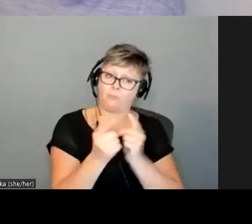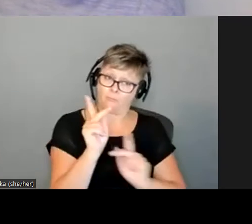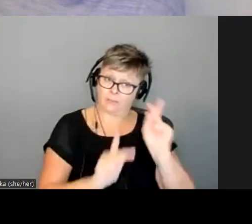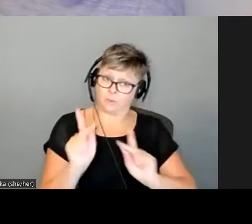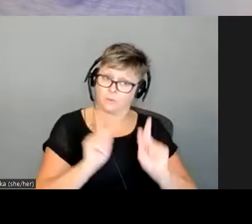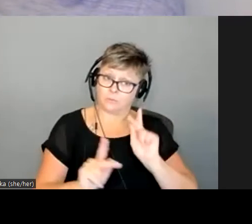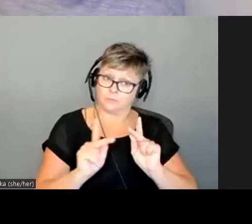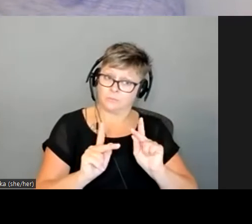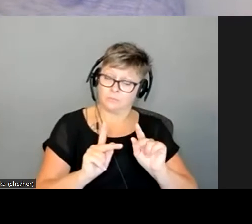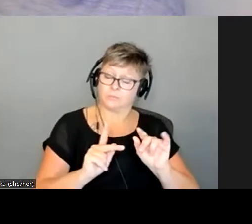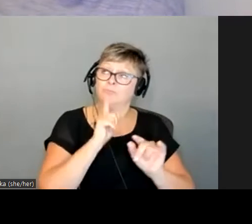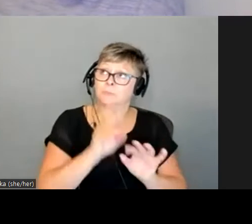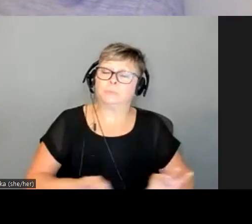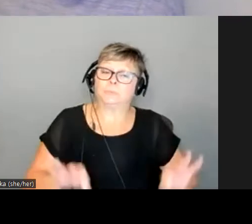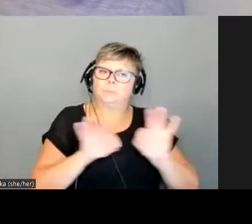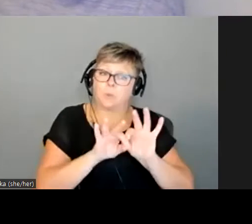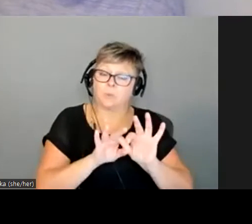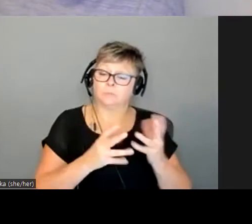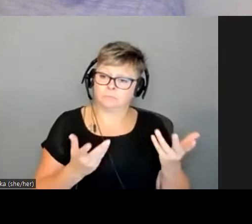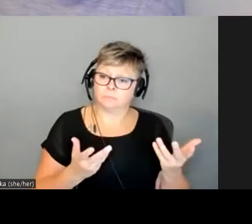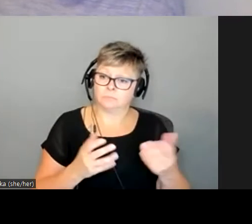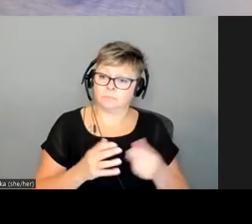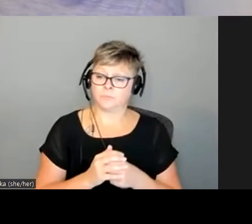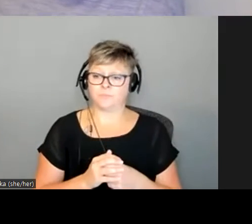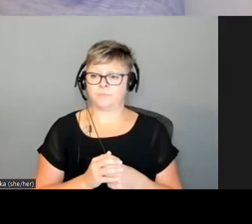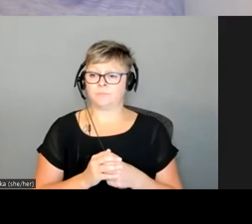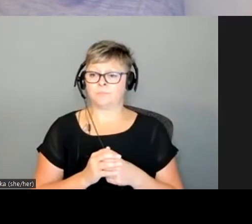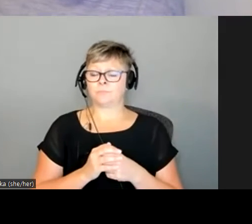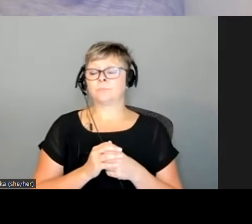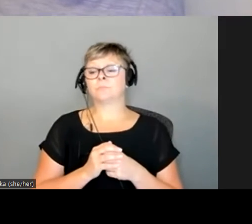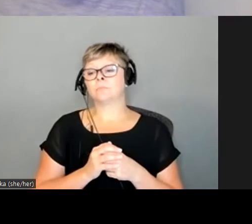from various communities. And are you aware of specific